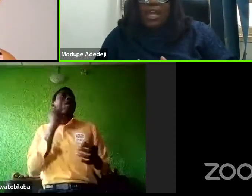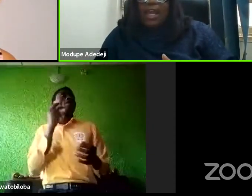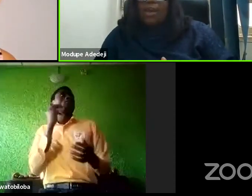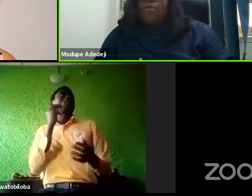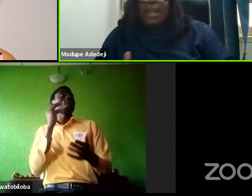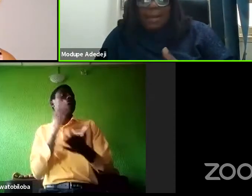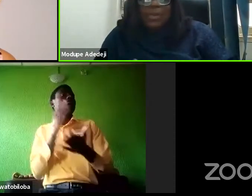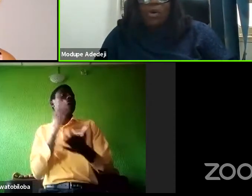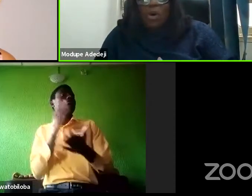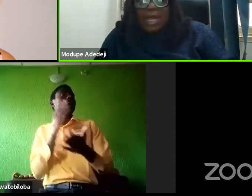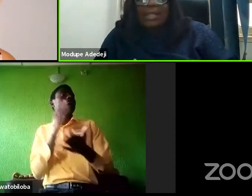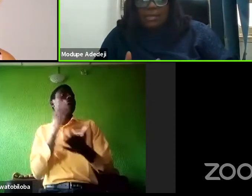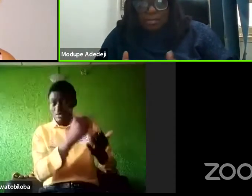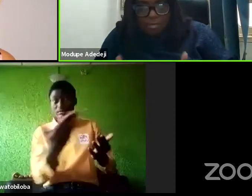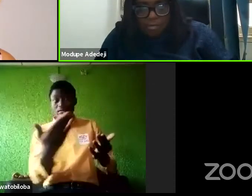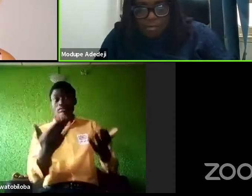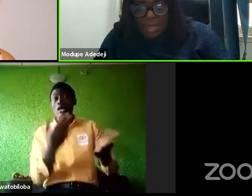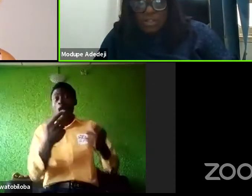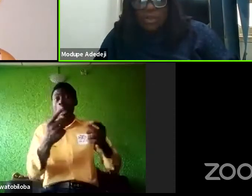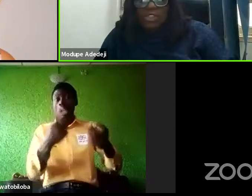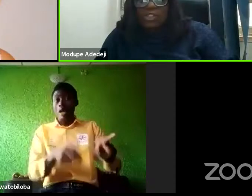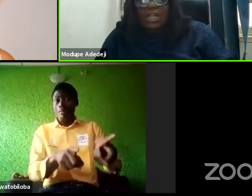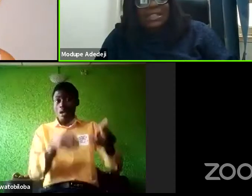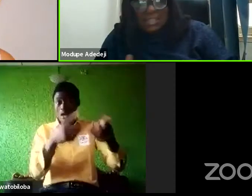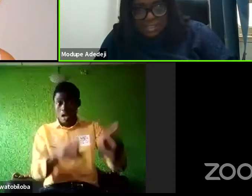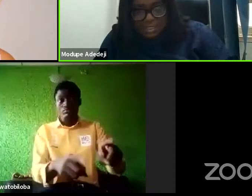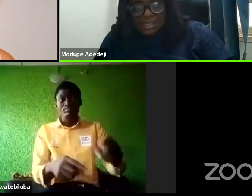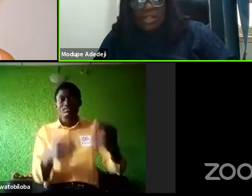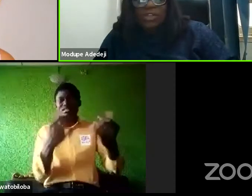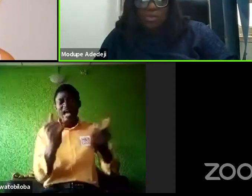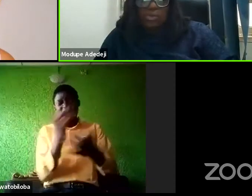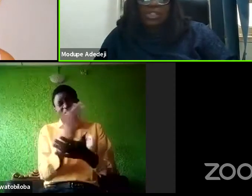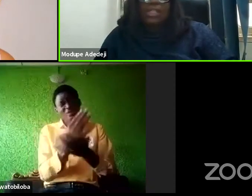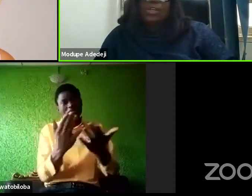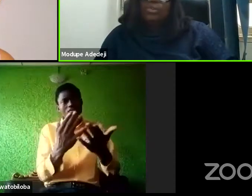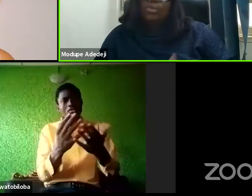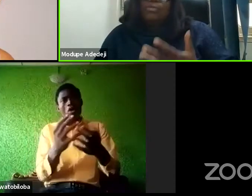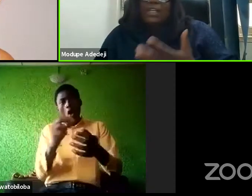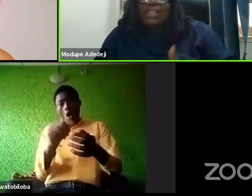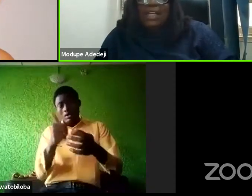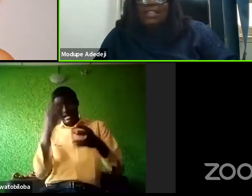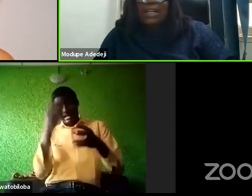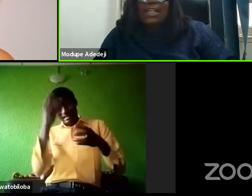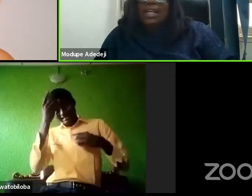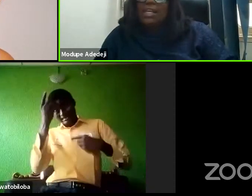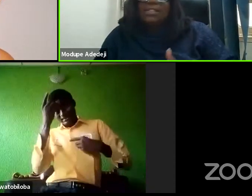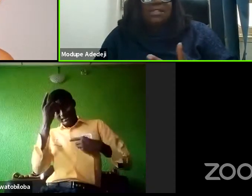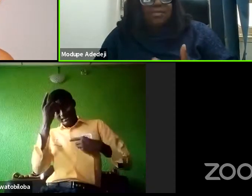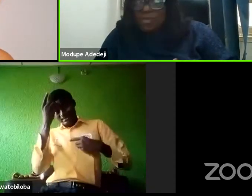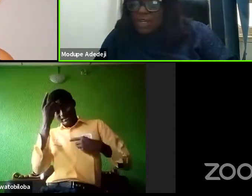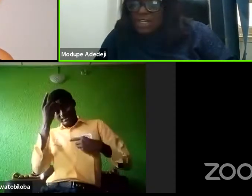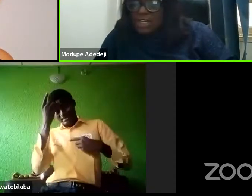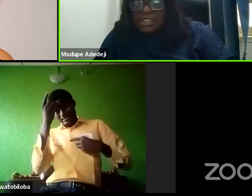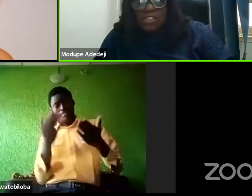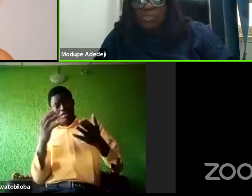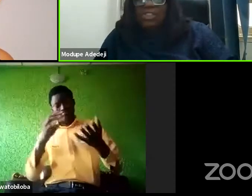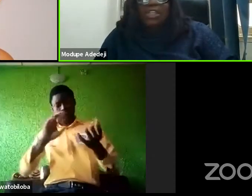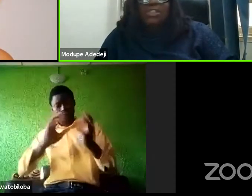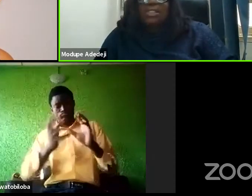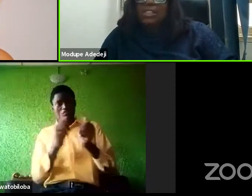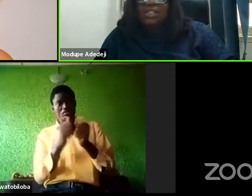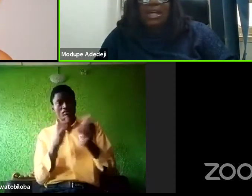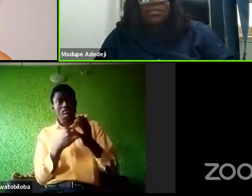of overlapping other pathologies, other diseases, so to say. So vaginal dryness,